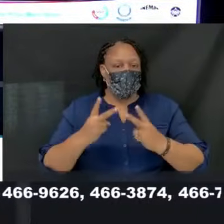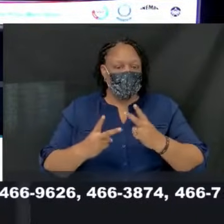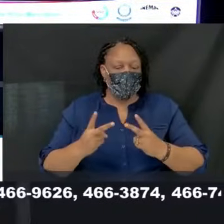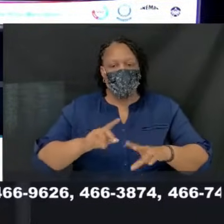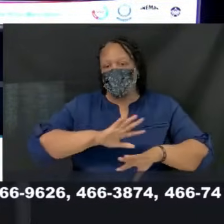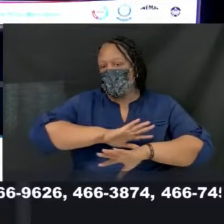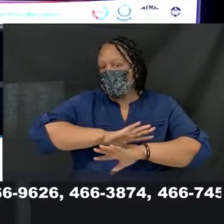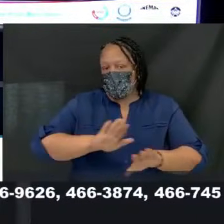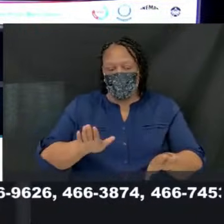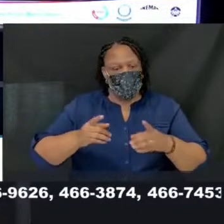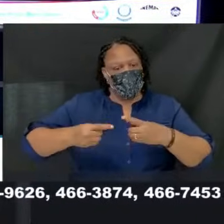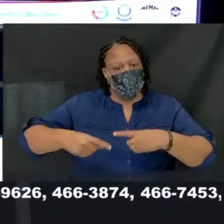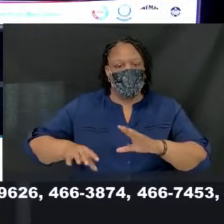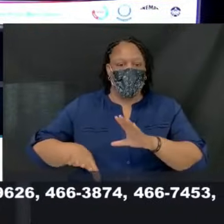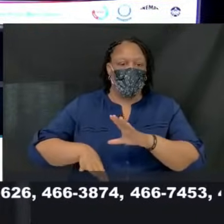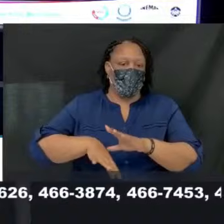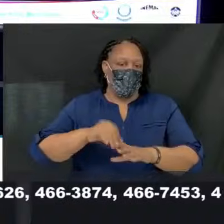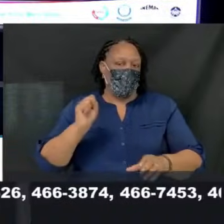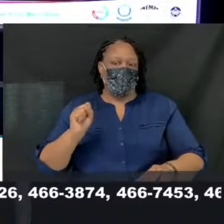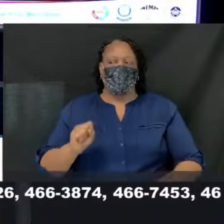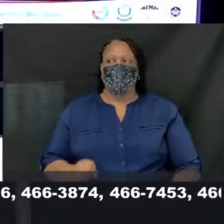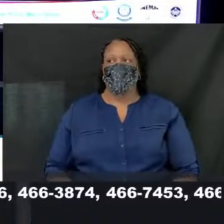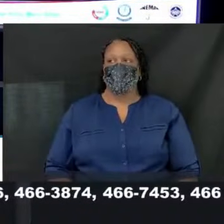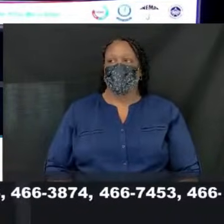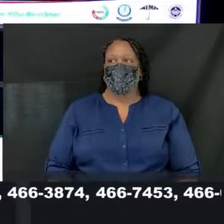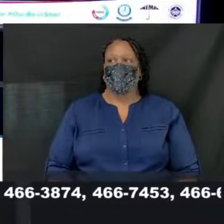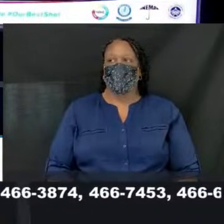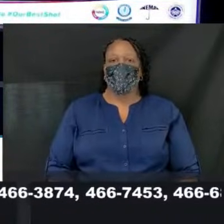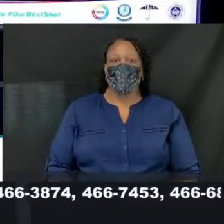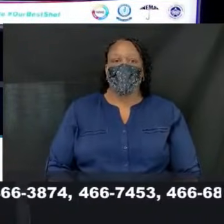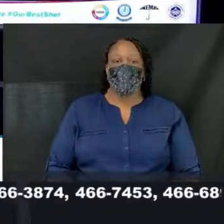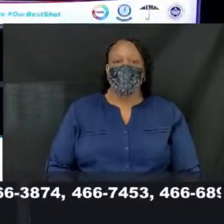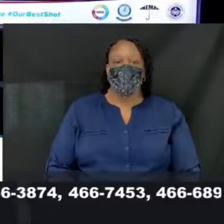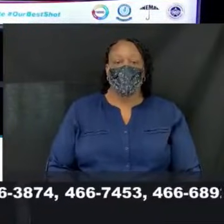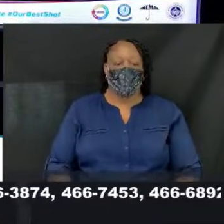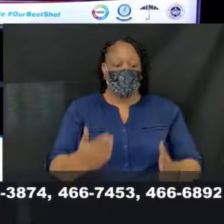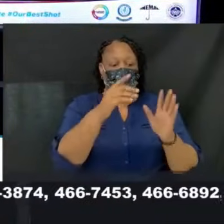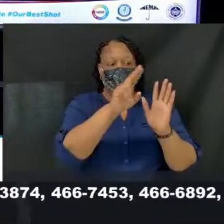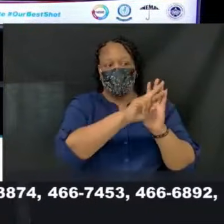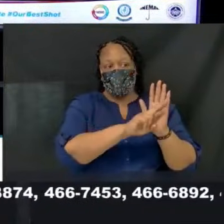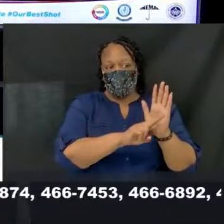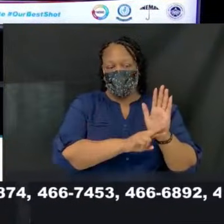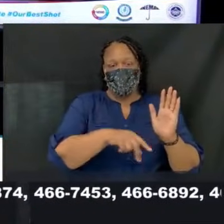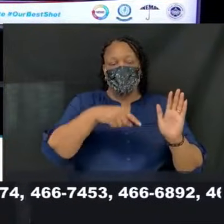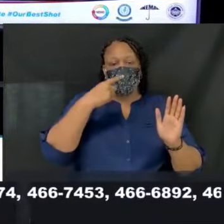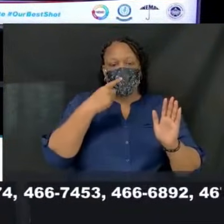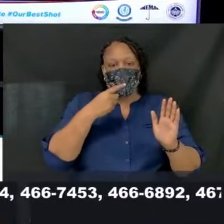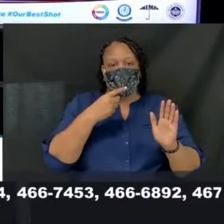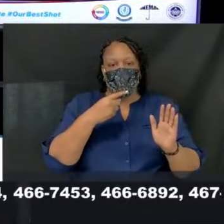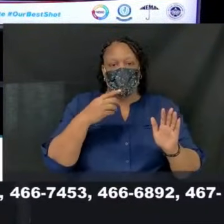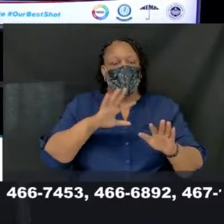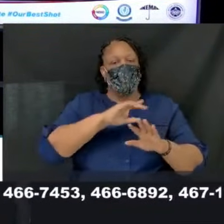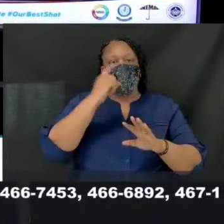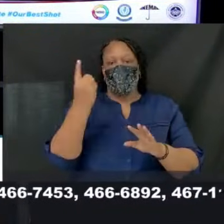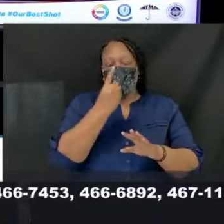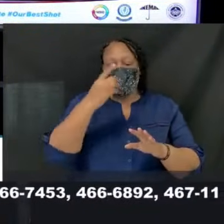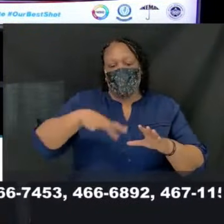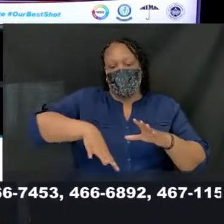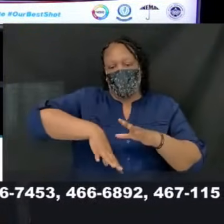the regulation is clear. A person shall only be released from quarantine upon receiving a negative